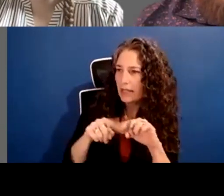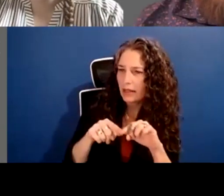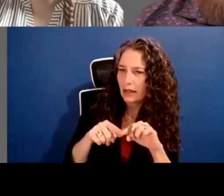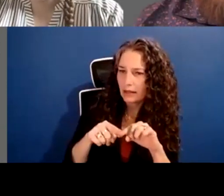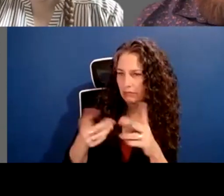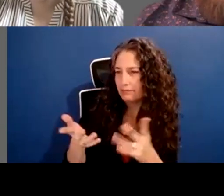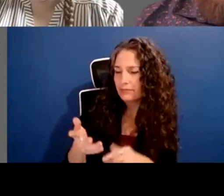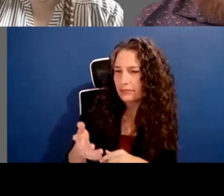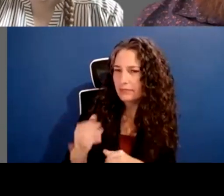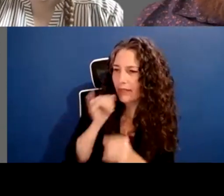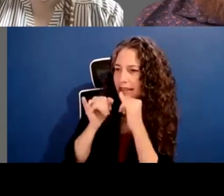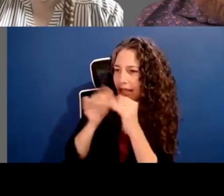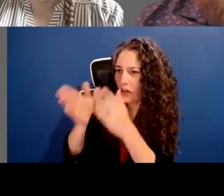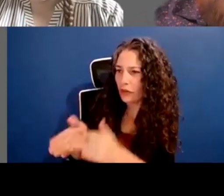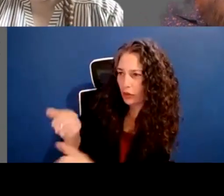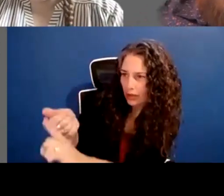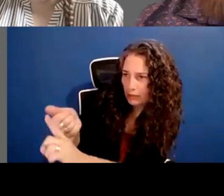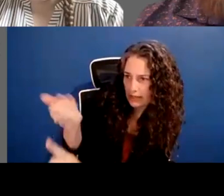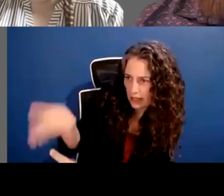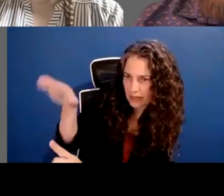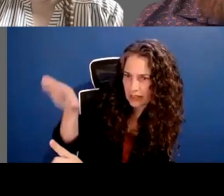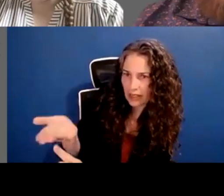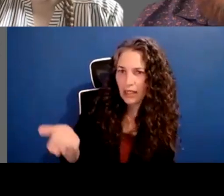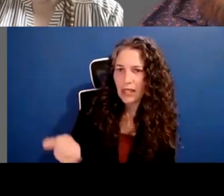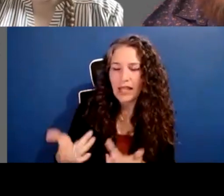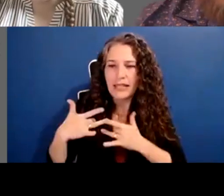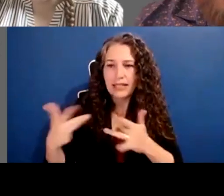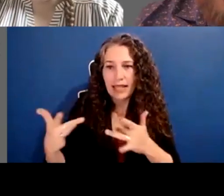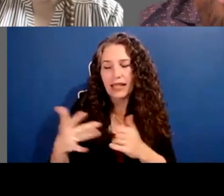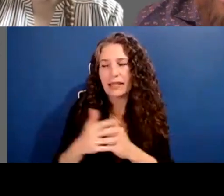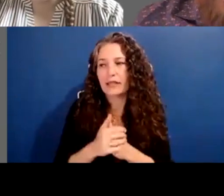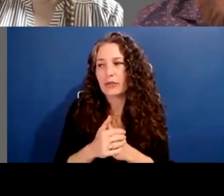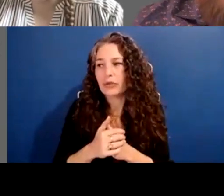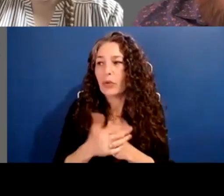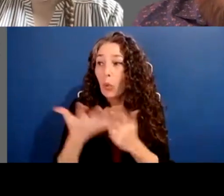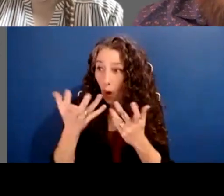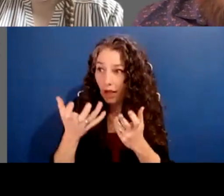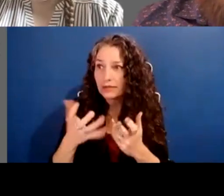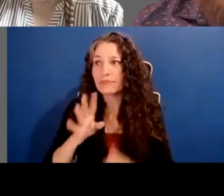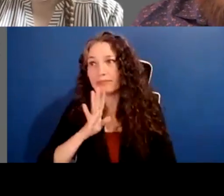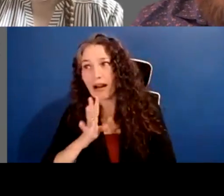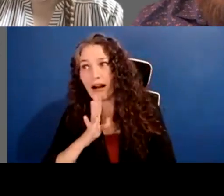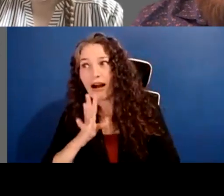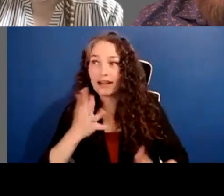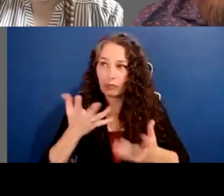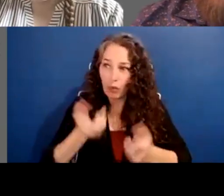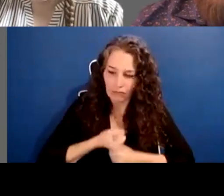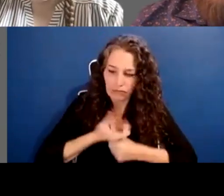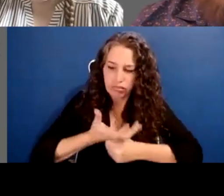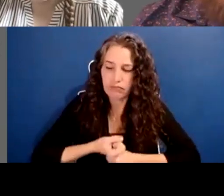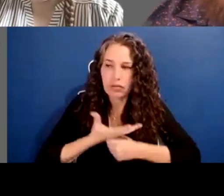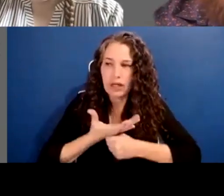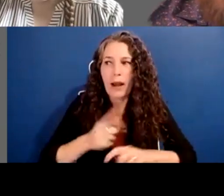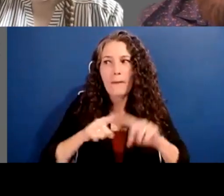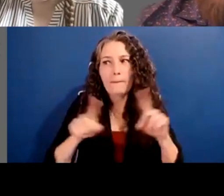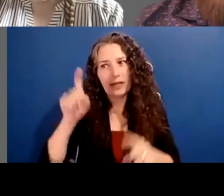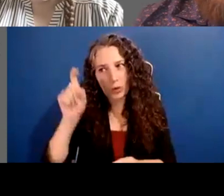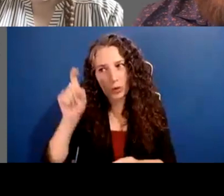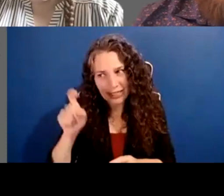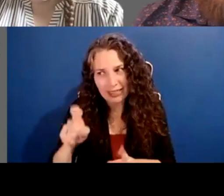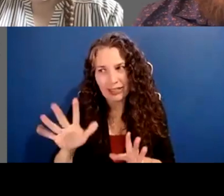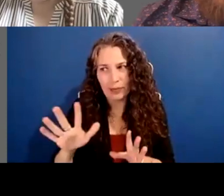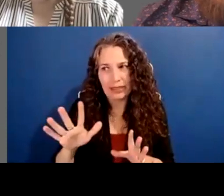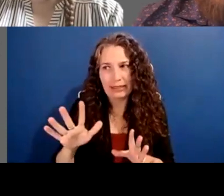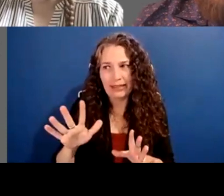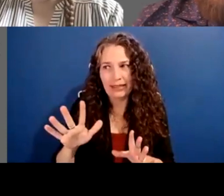helping folks learn how to speak concisely and effectively. And so helping kind of shepherd them in